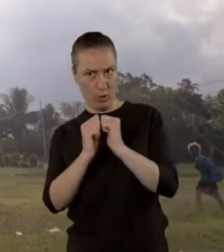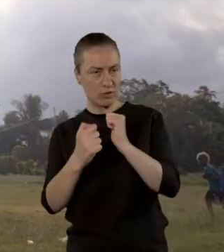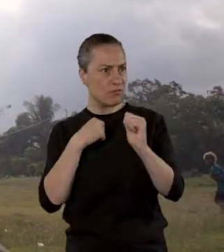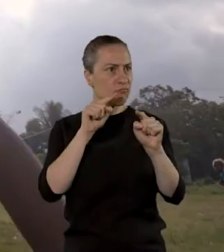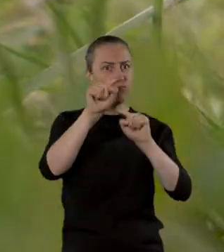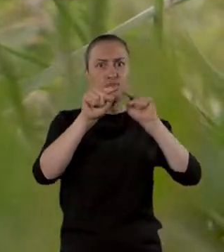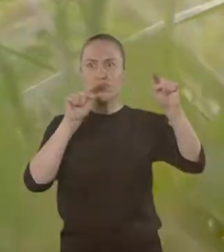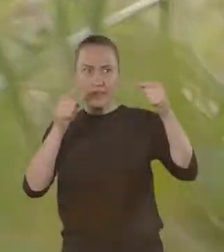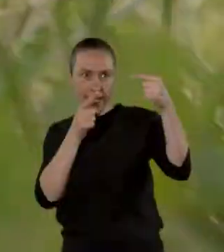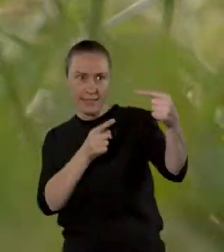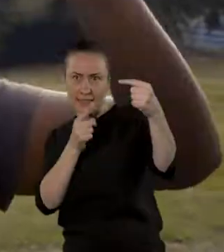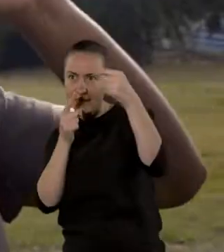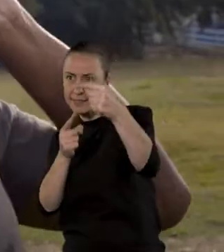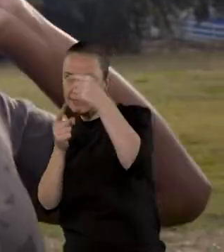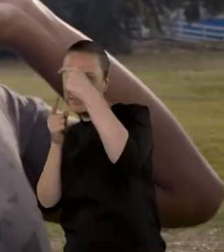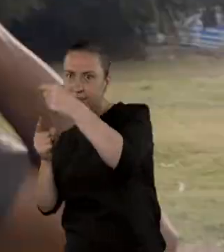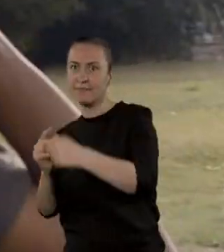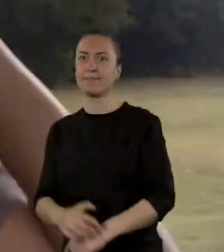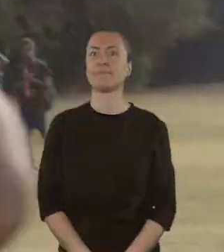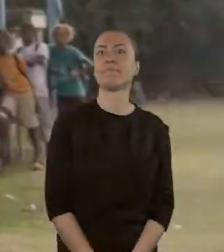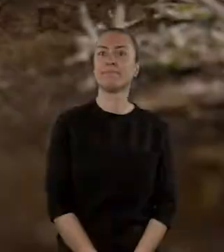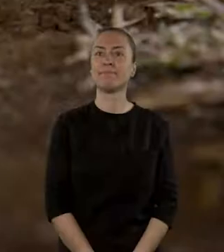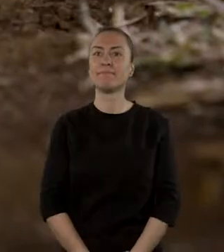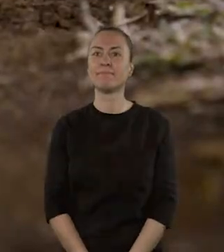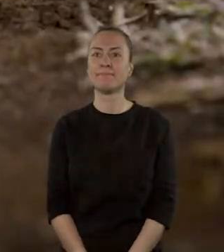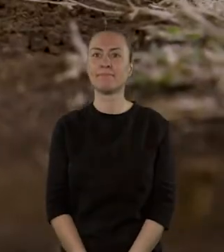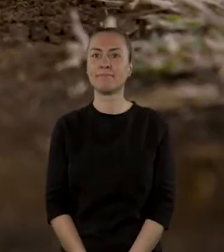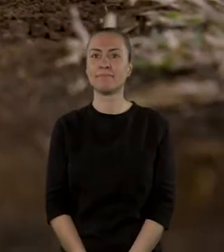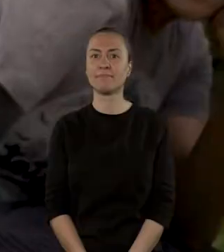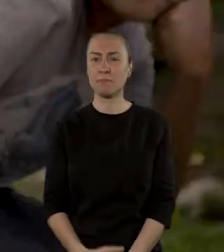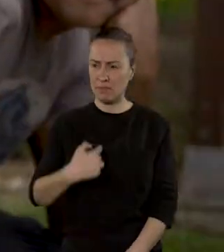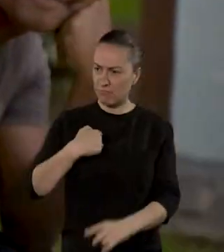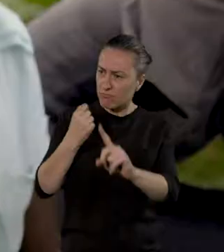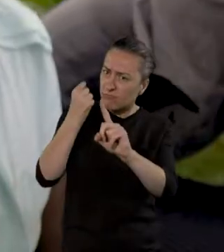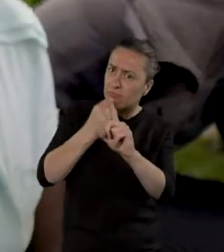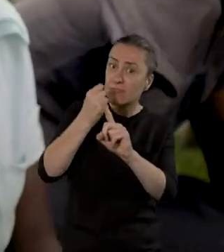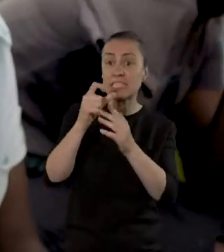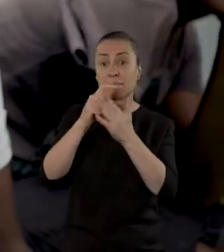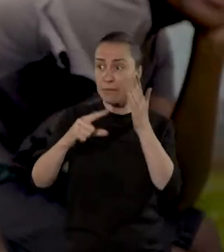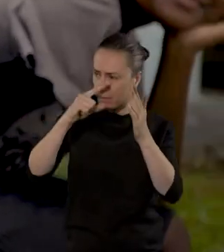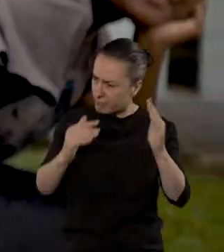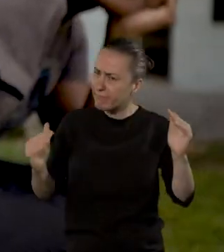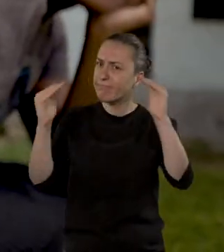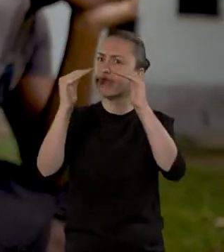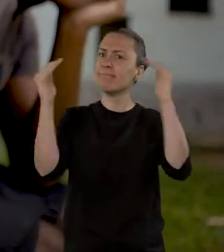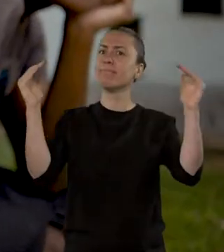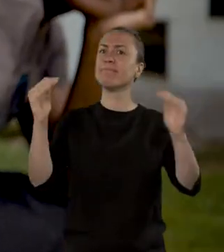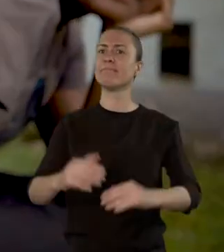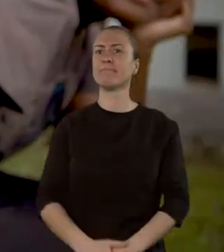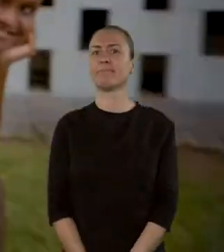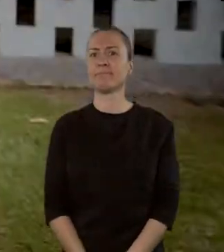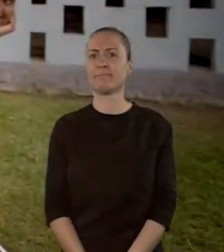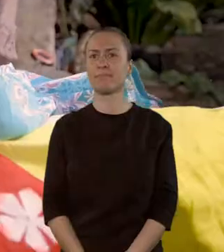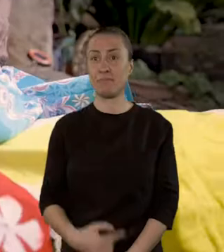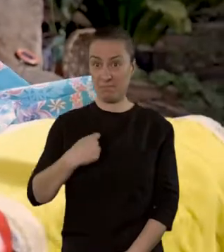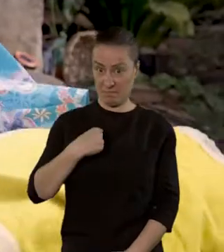house. I am an athlete, and through sports, I travel. I advocate for the rights of people with